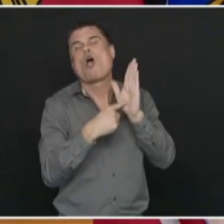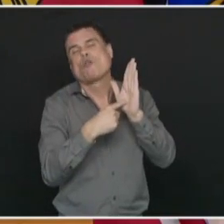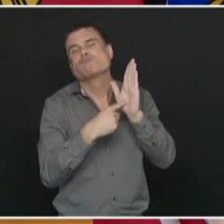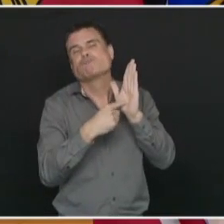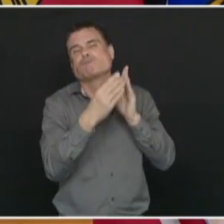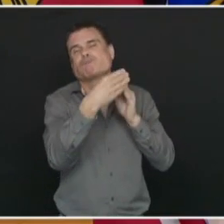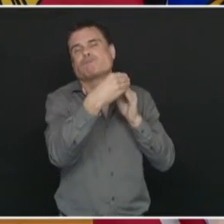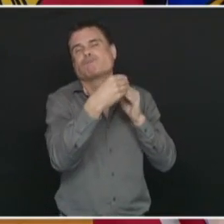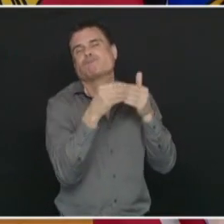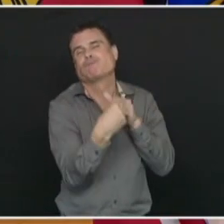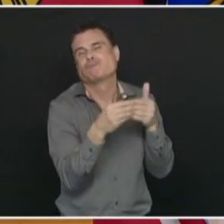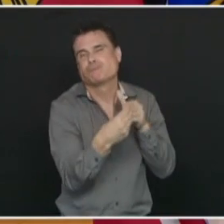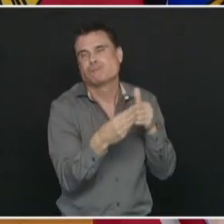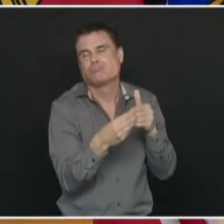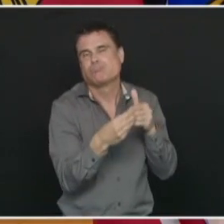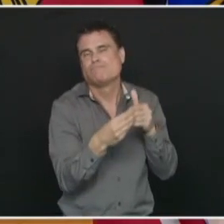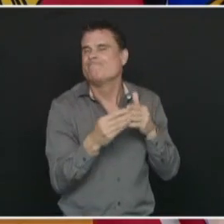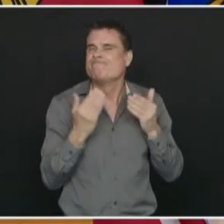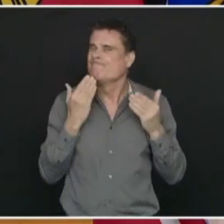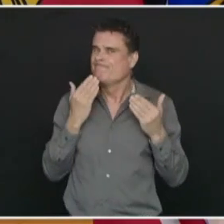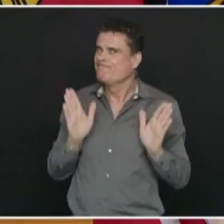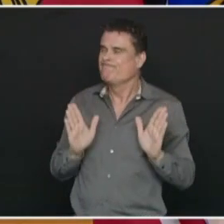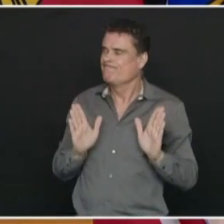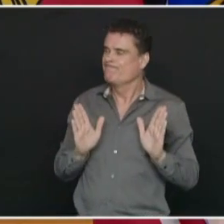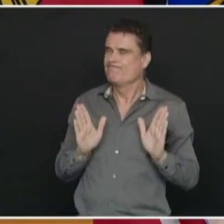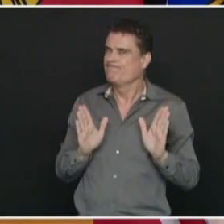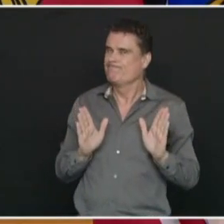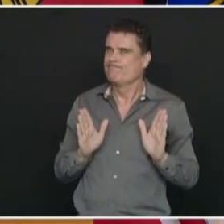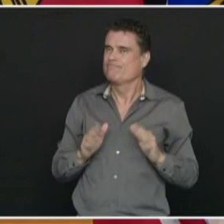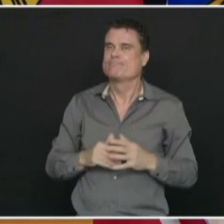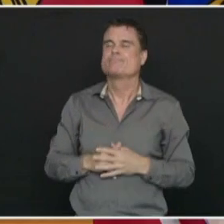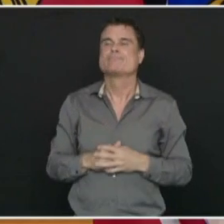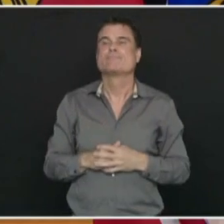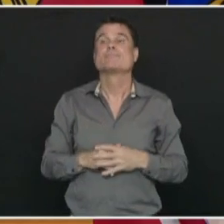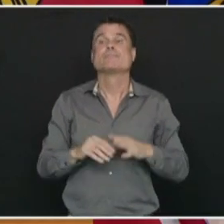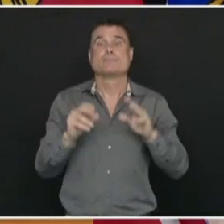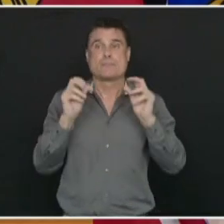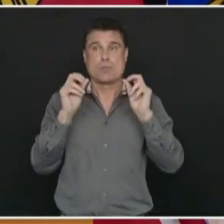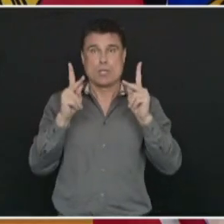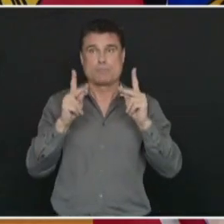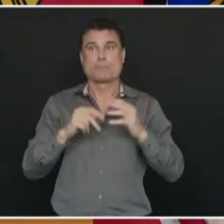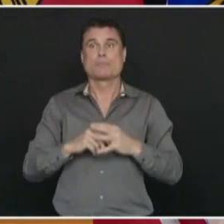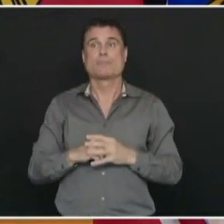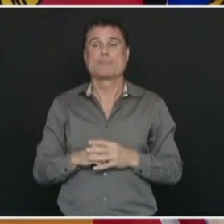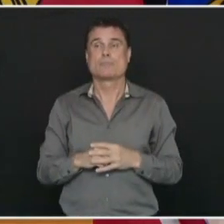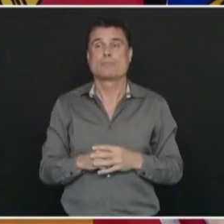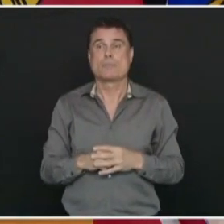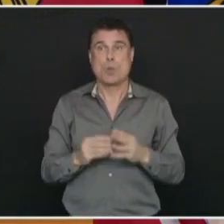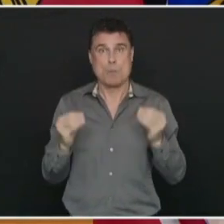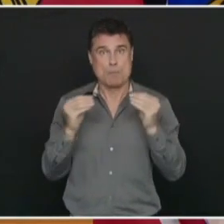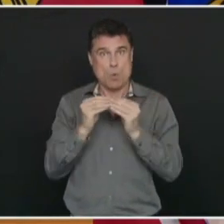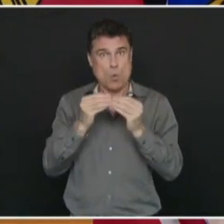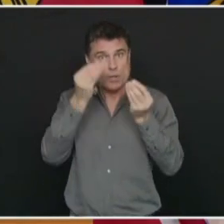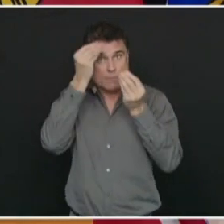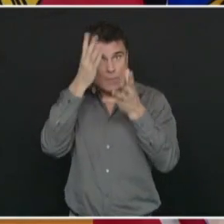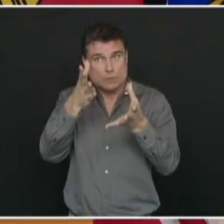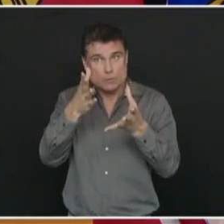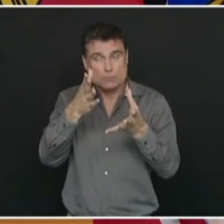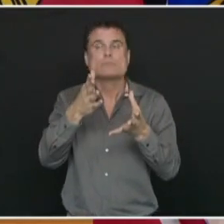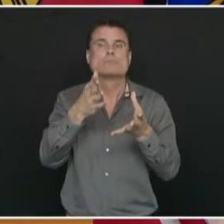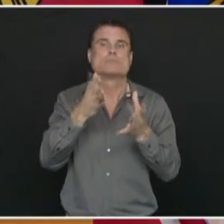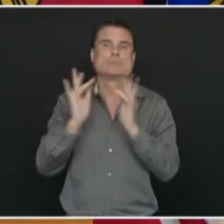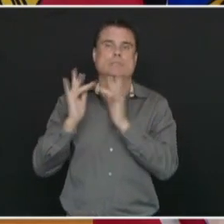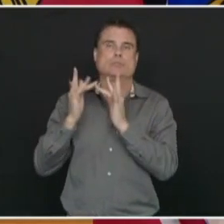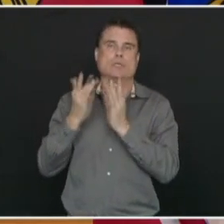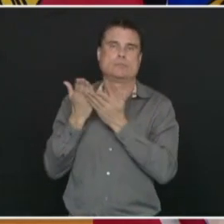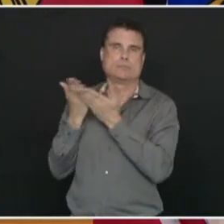want to say, a great thank you to West Kelowna. I know there are people who are supporting both the family and the temporary foreign